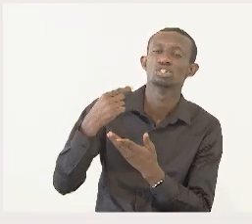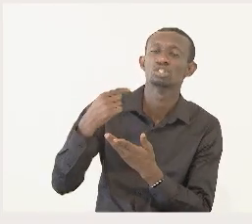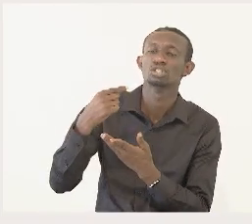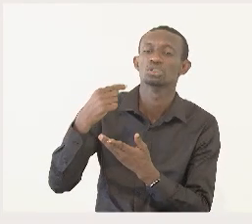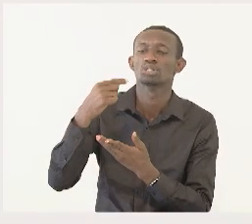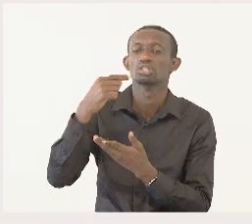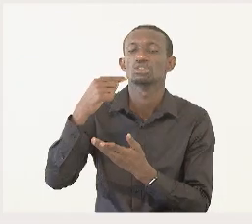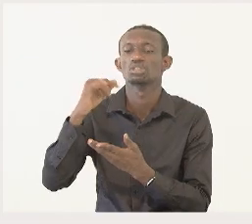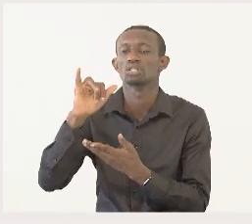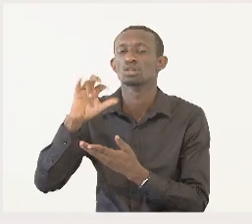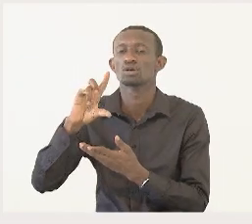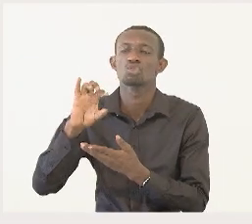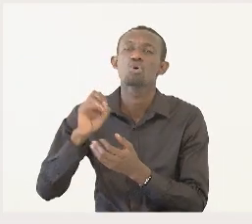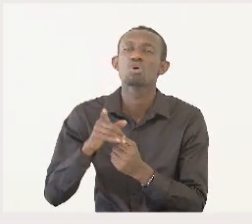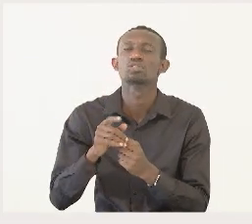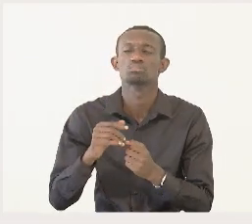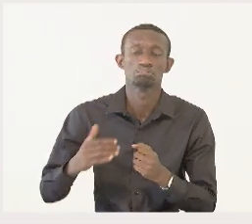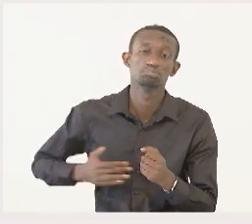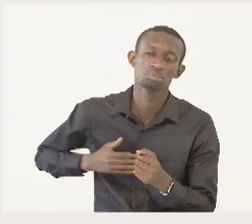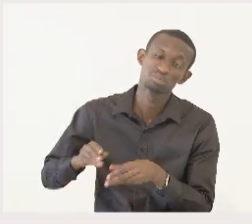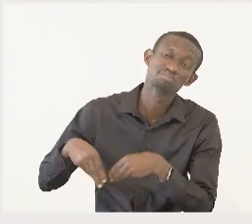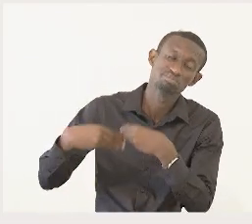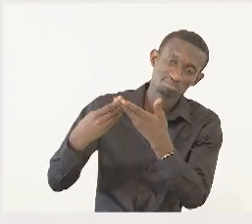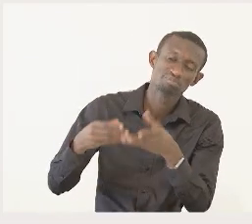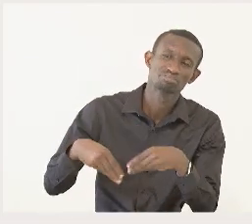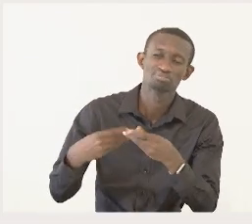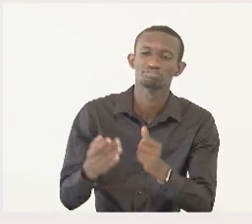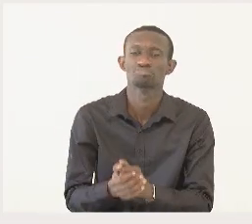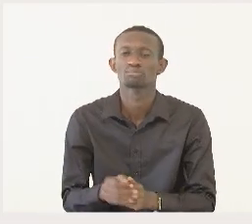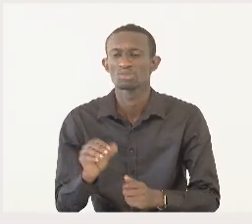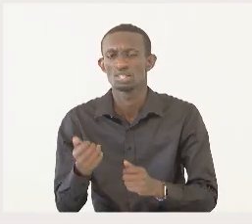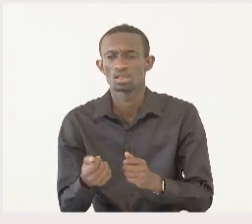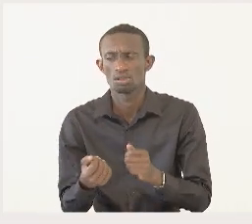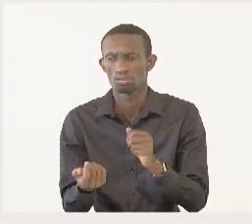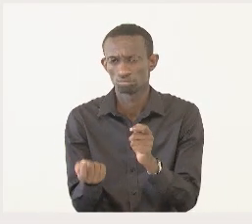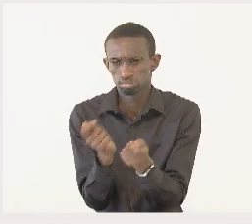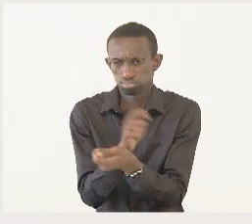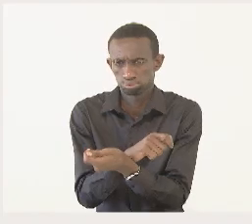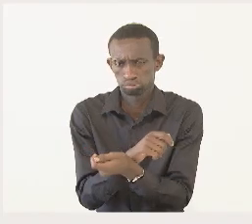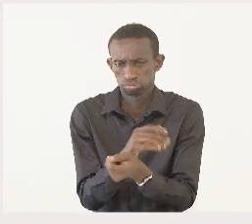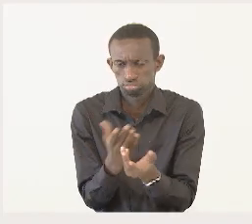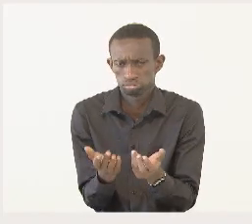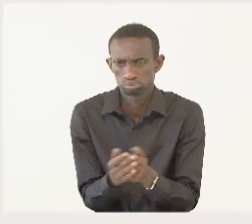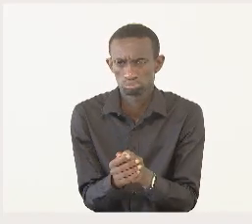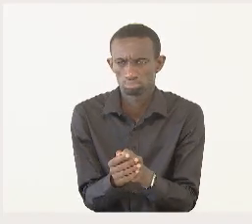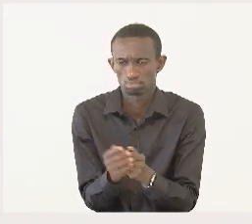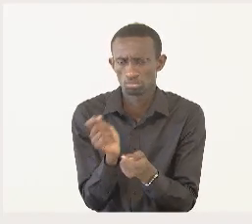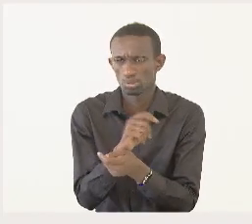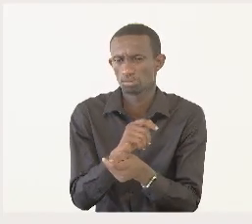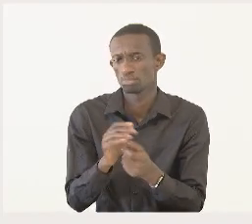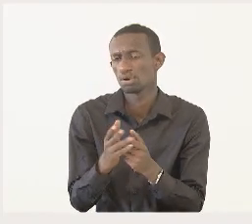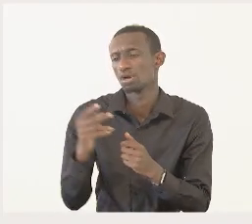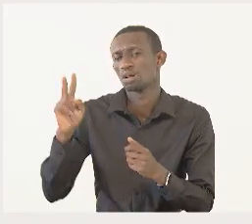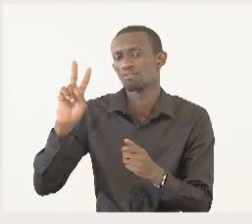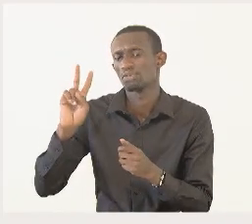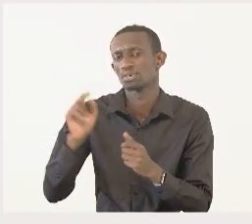the body lacks glucose, it will be able to use the other converted excessive proteins or amino acid, and which is going